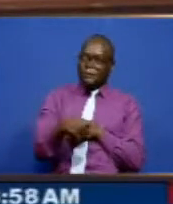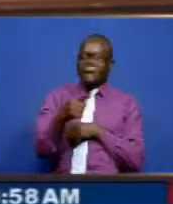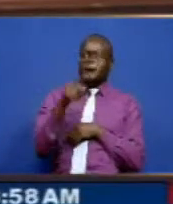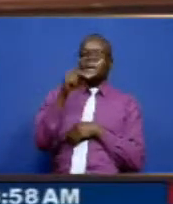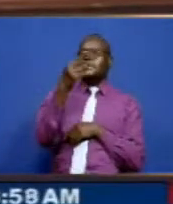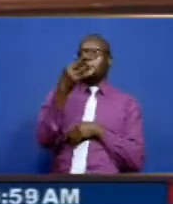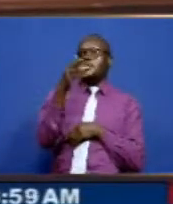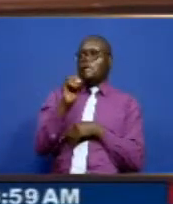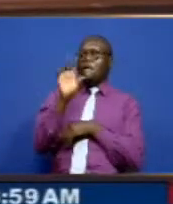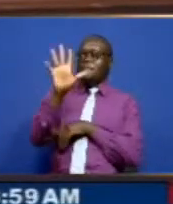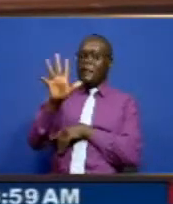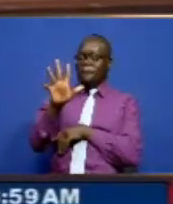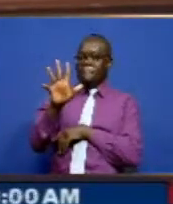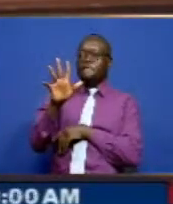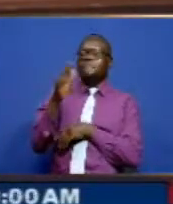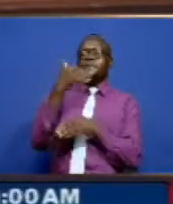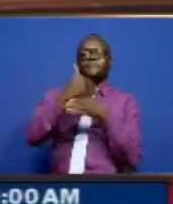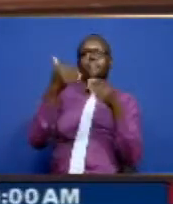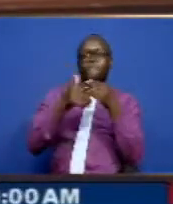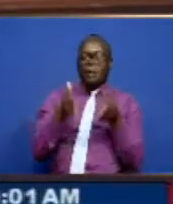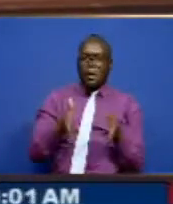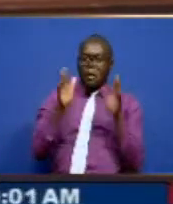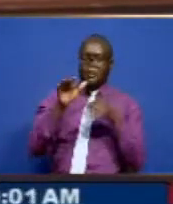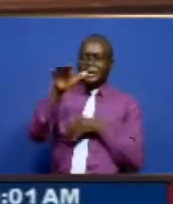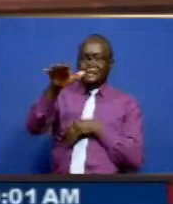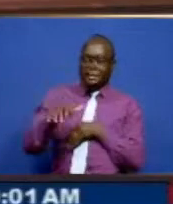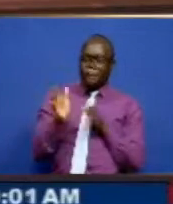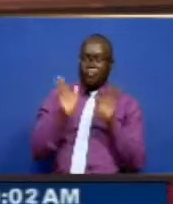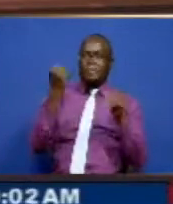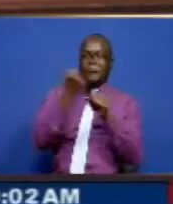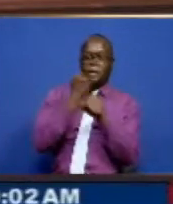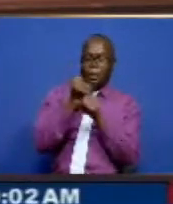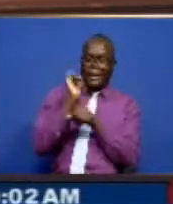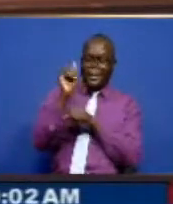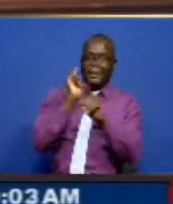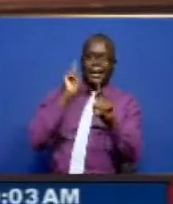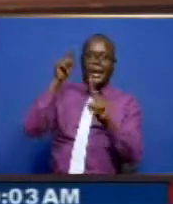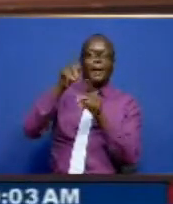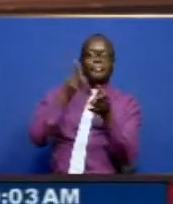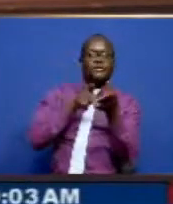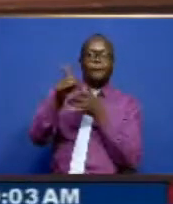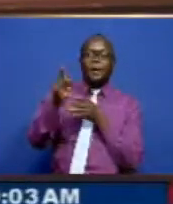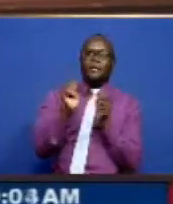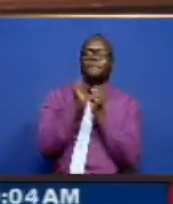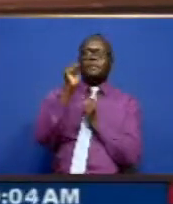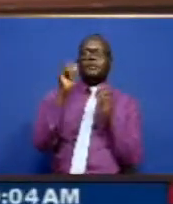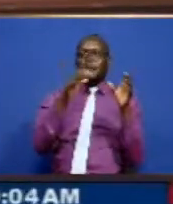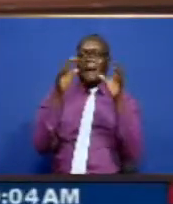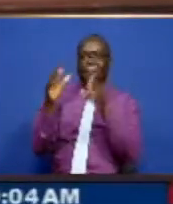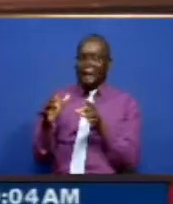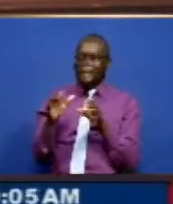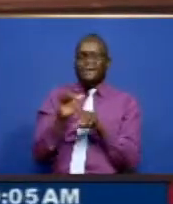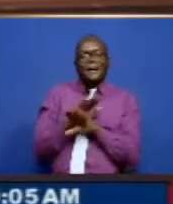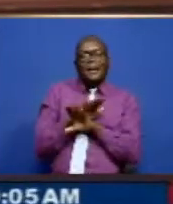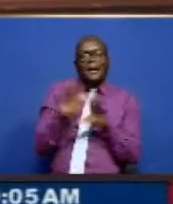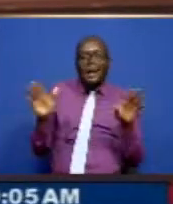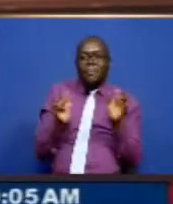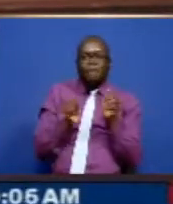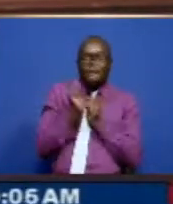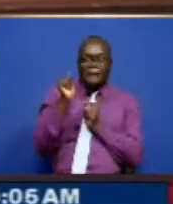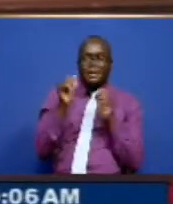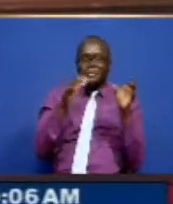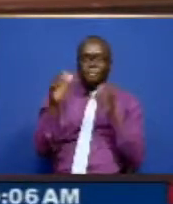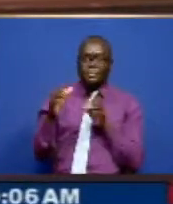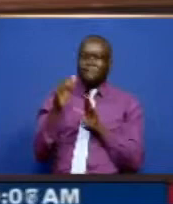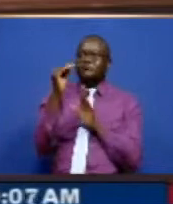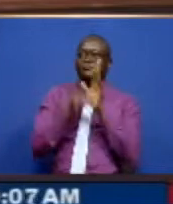95,241,305 for roads, transport and public works, which was meant to pay 15 companies, none of the 15 listed